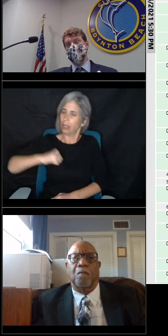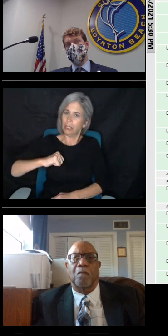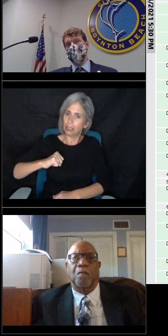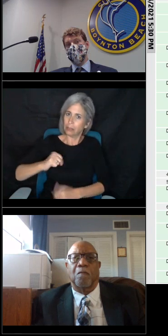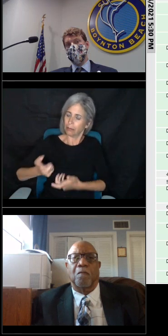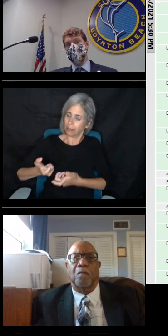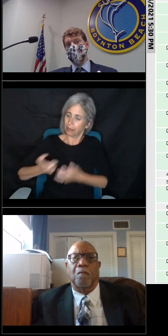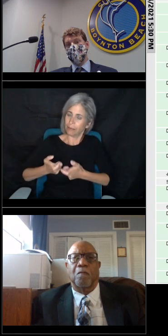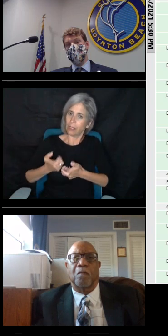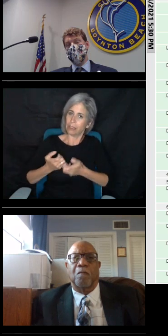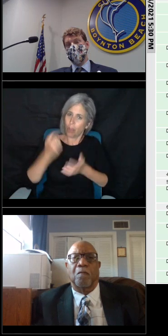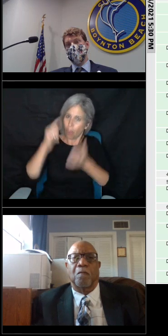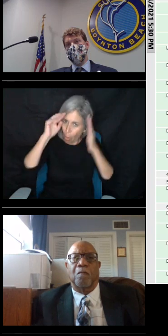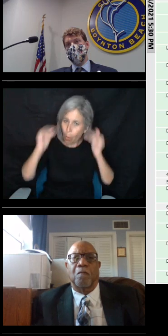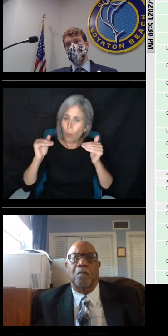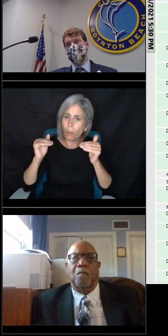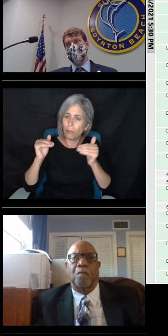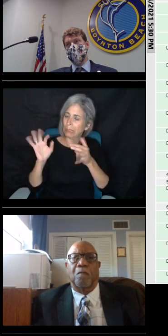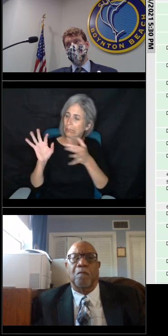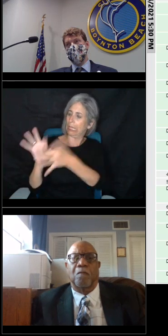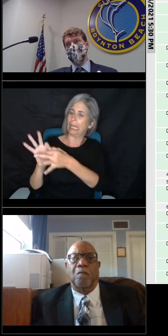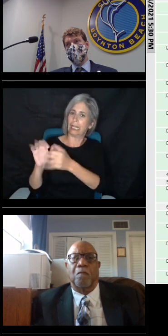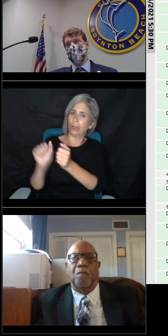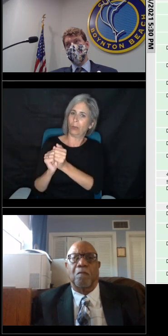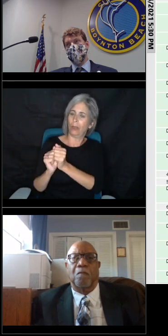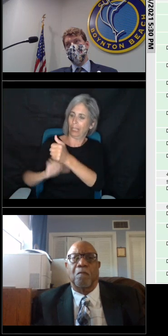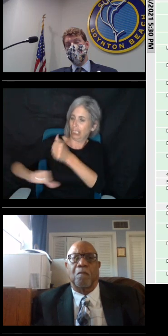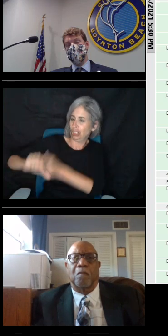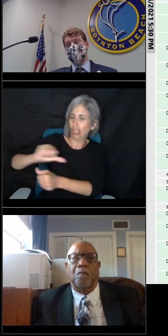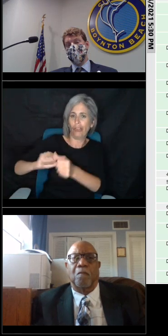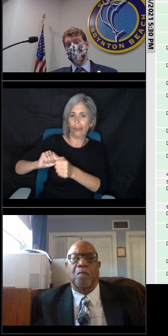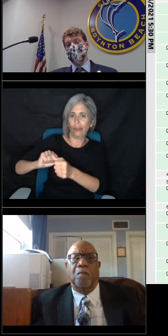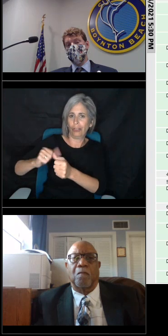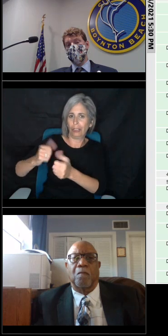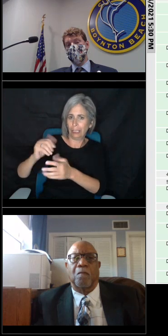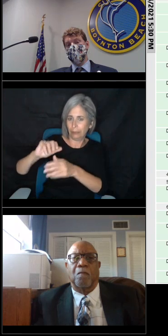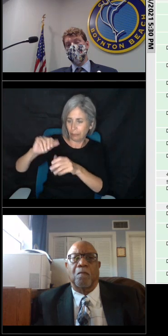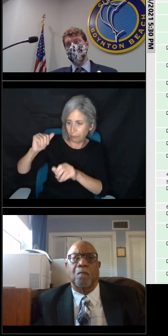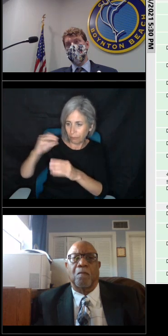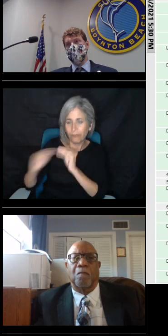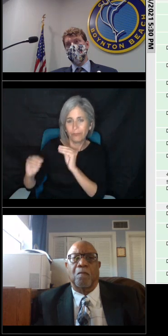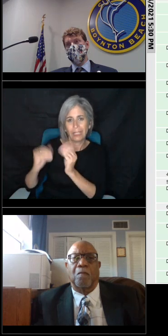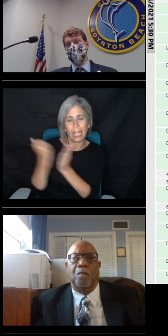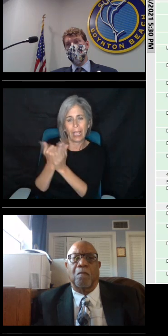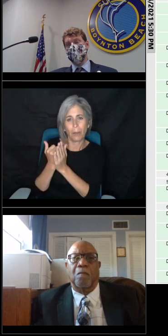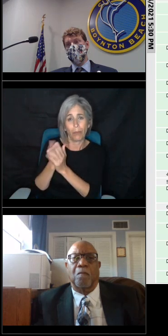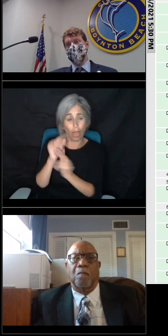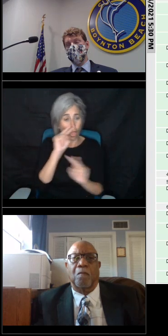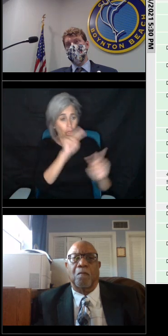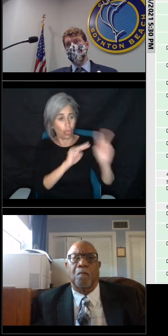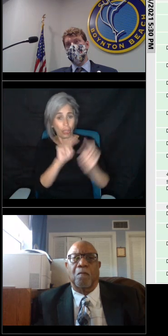out to each other in community to rebuild and restore. Please check out our